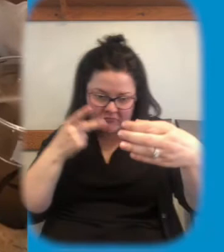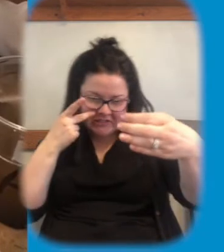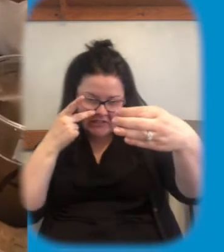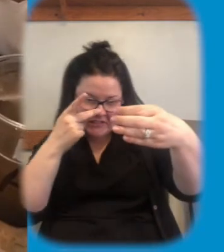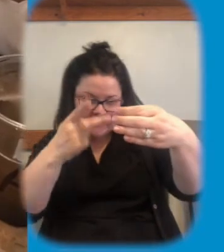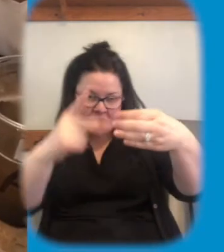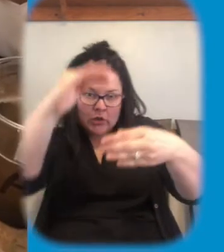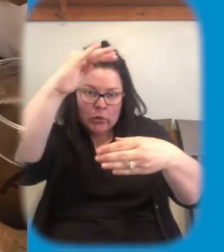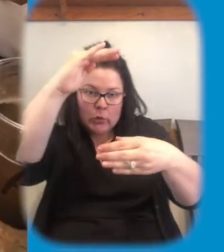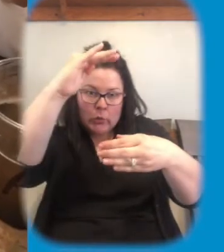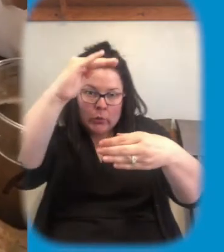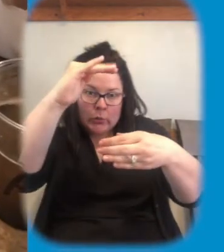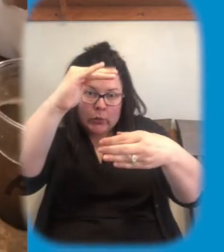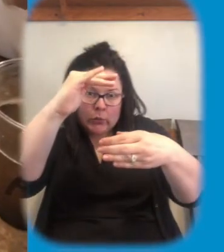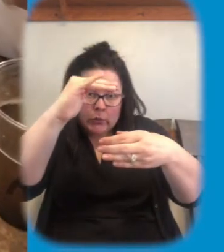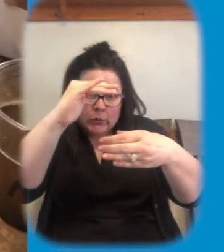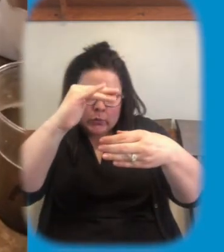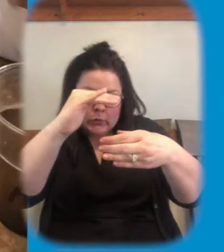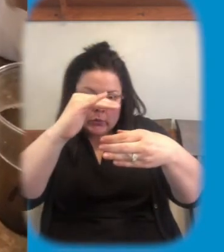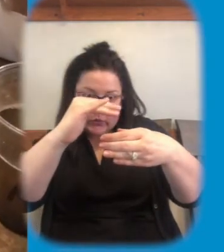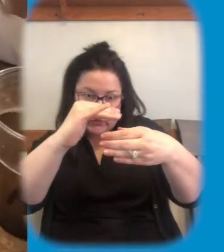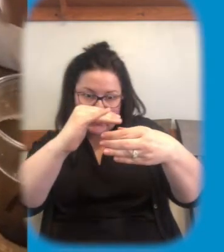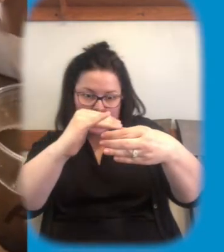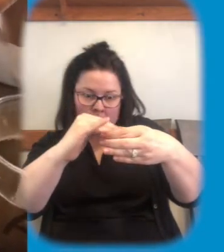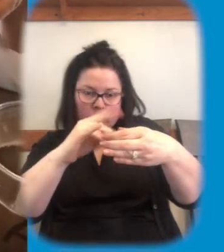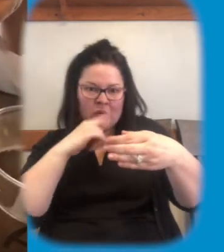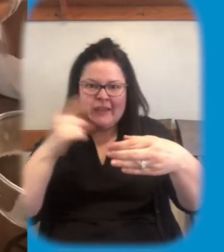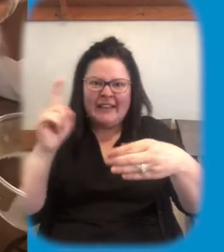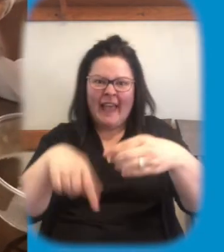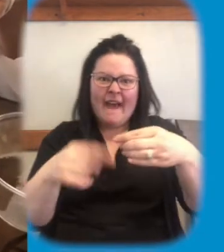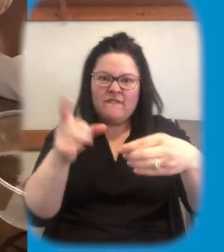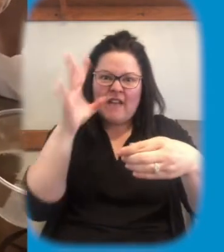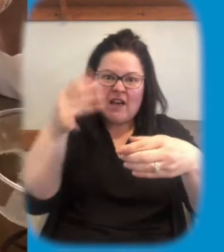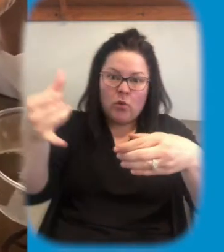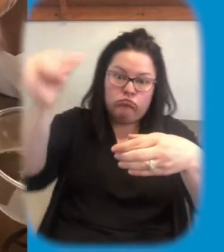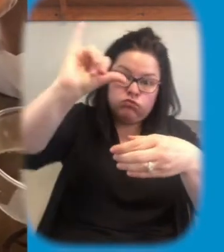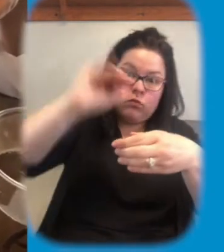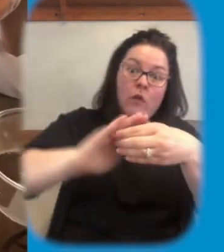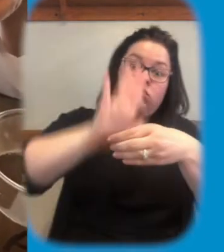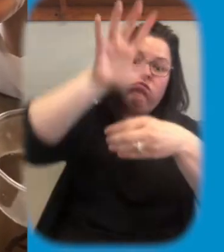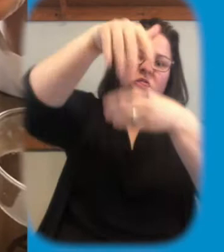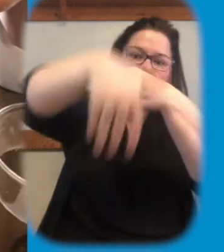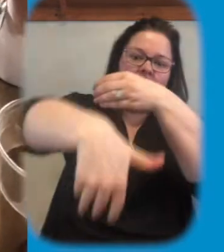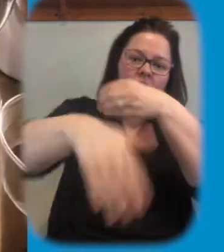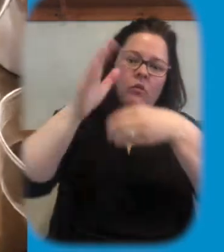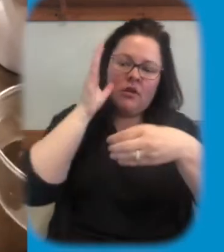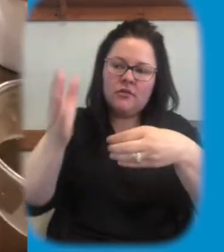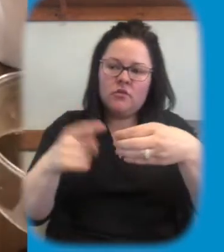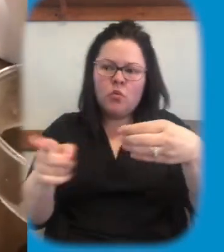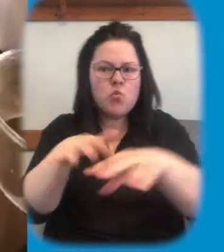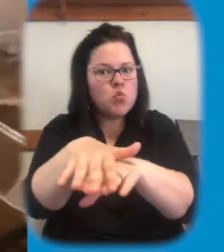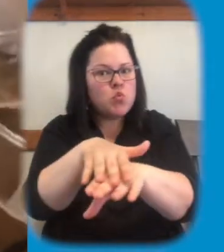I can see it soaking through. Can't go too fast or I'm going to overflow